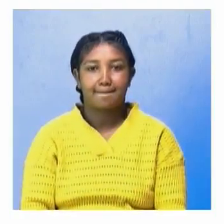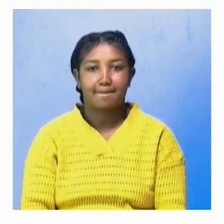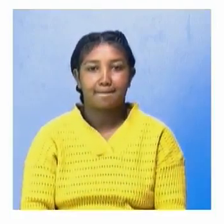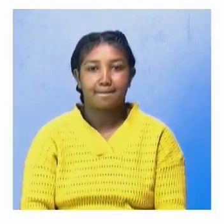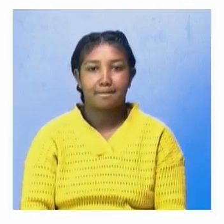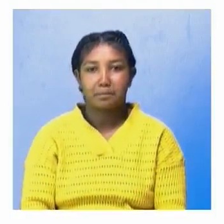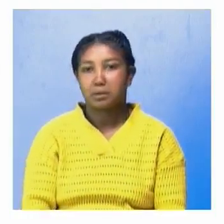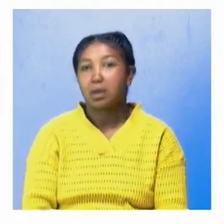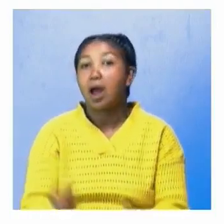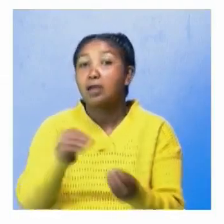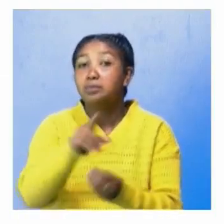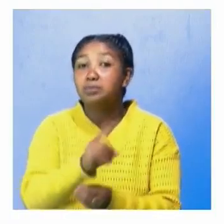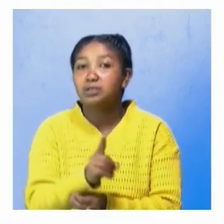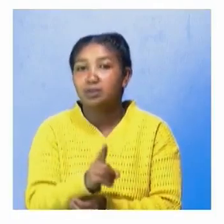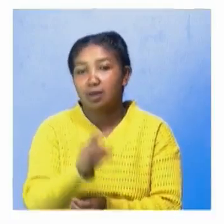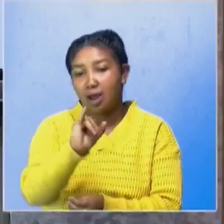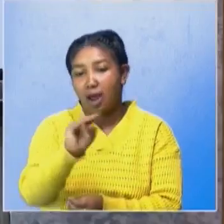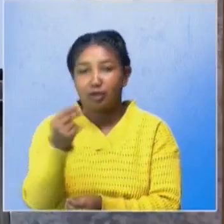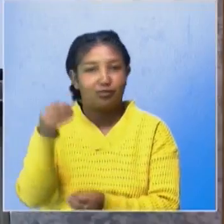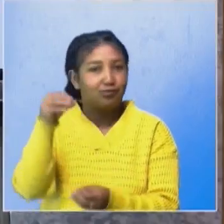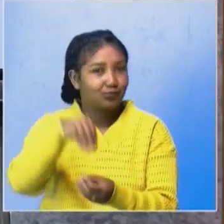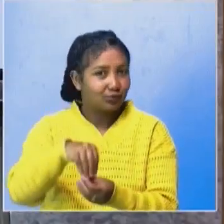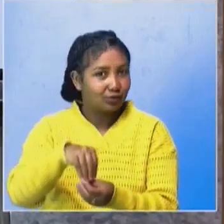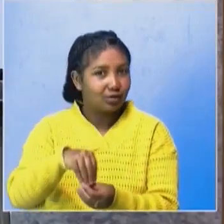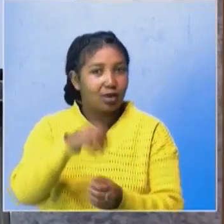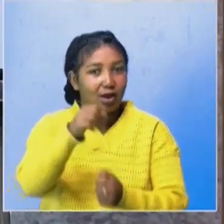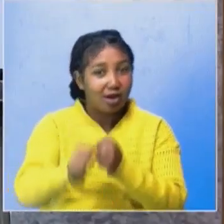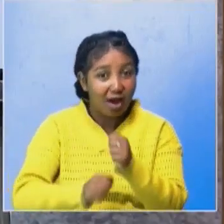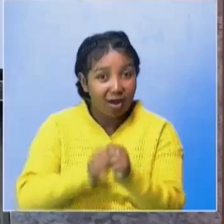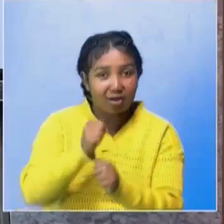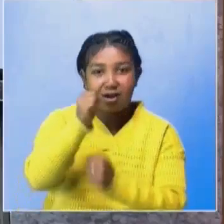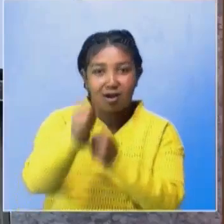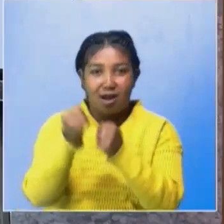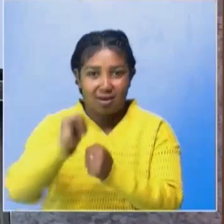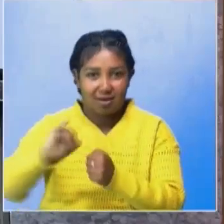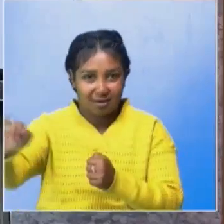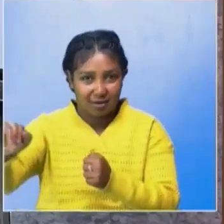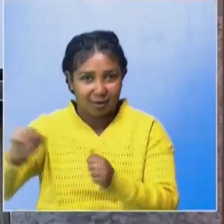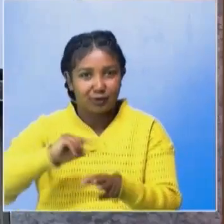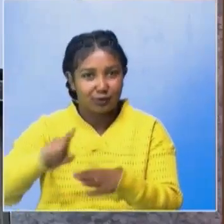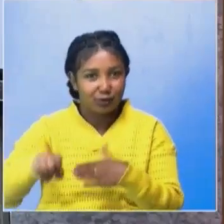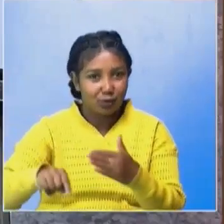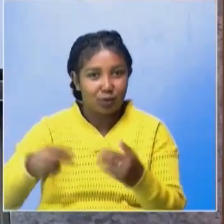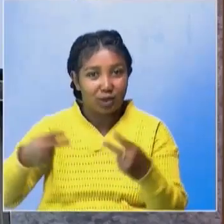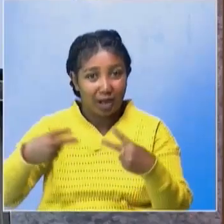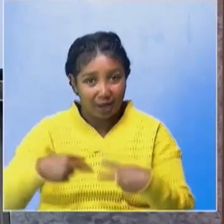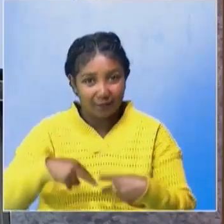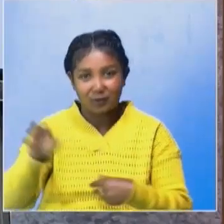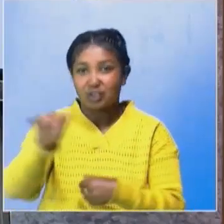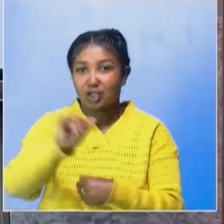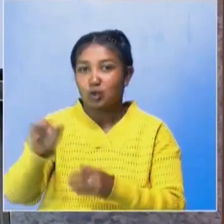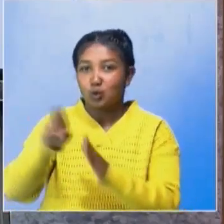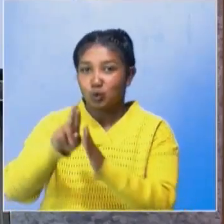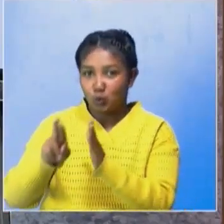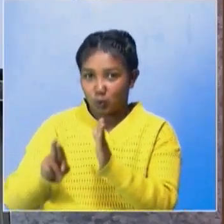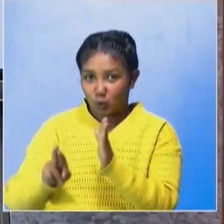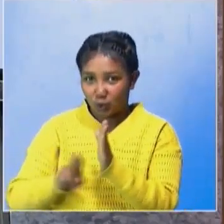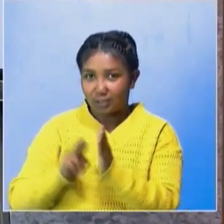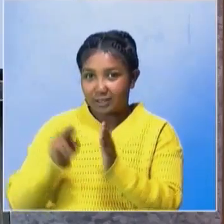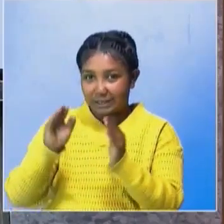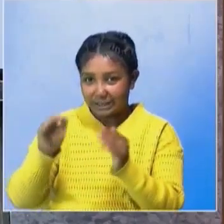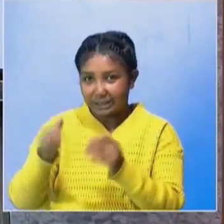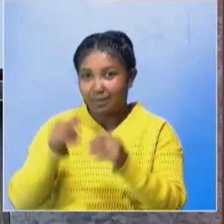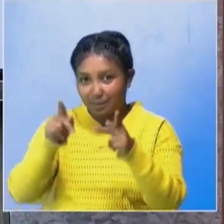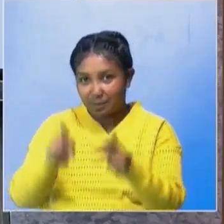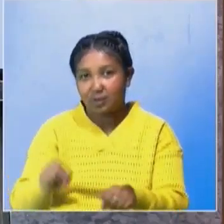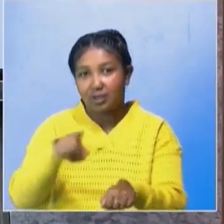We just add what? ing. Run, running. So we can have this kind of rules in simple present